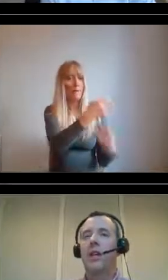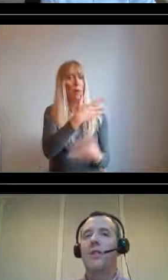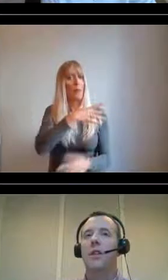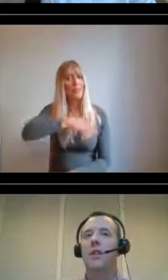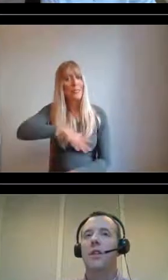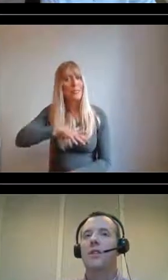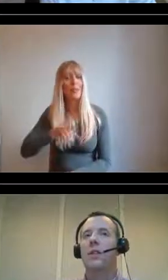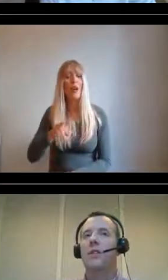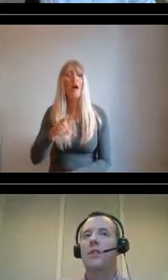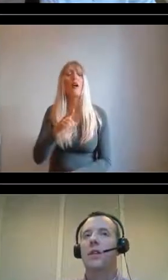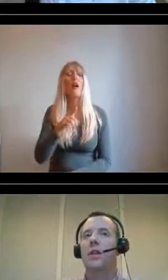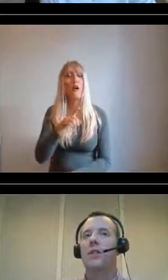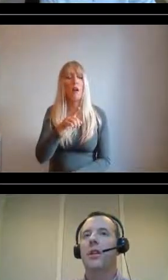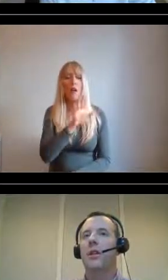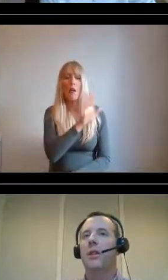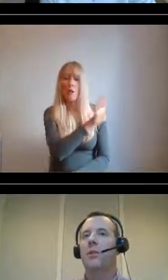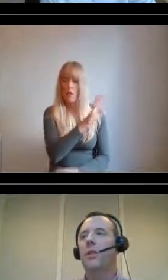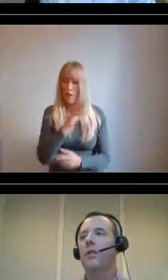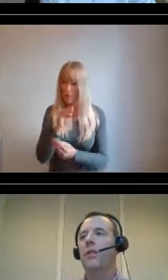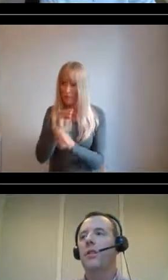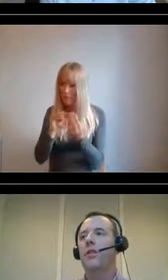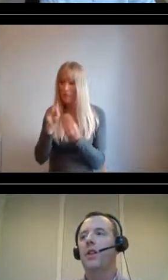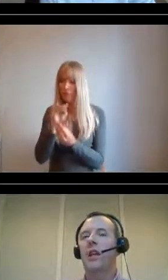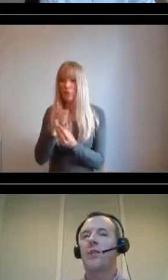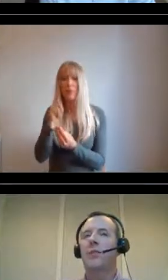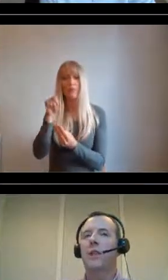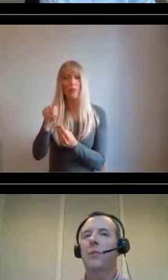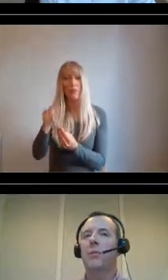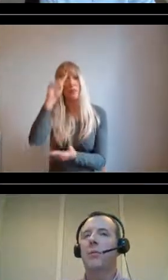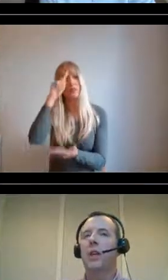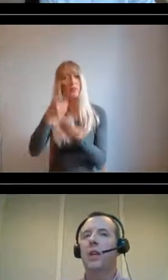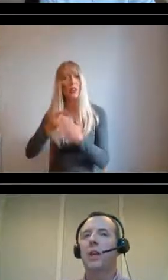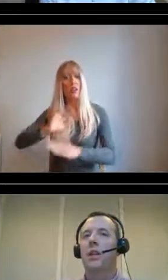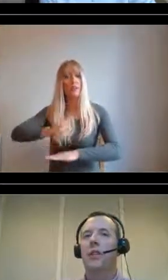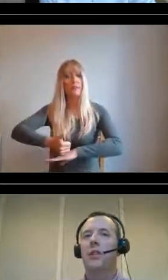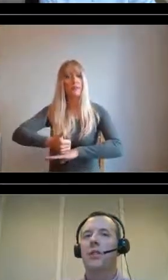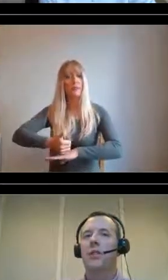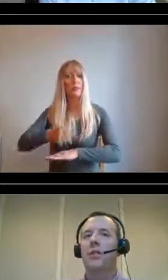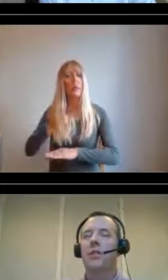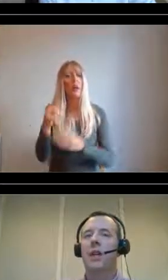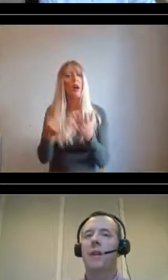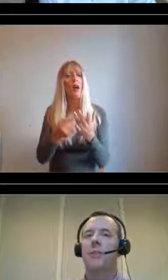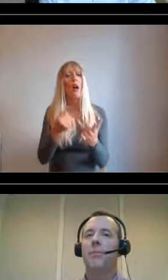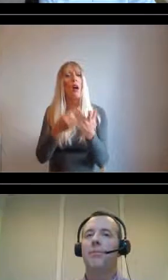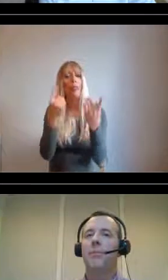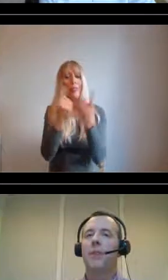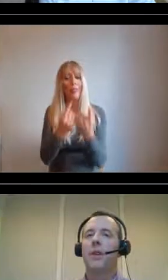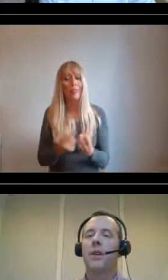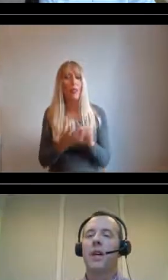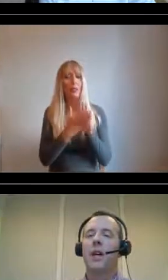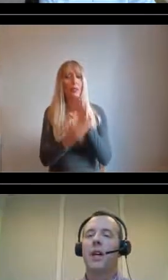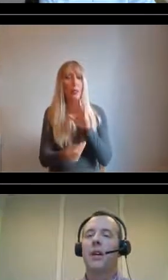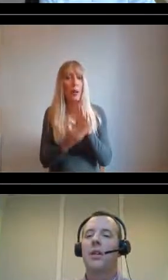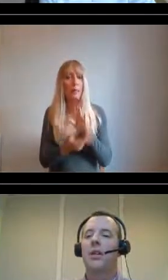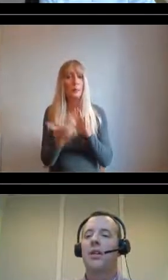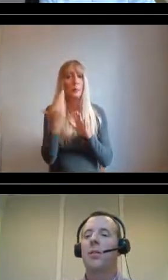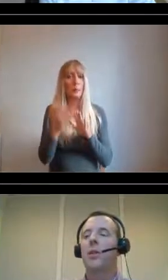consultation. So that's quite a good example. There are other things linked to